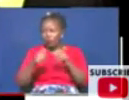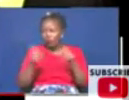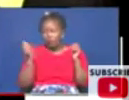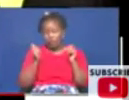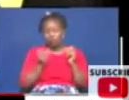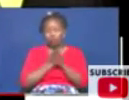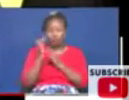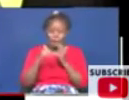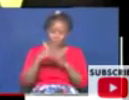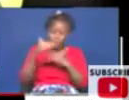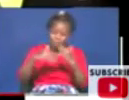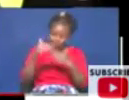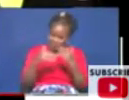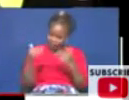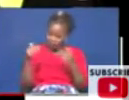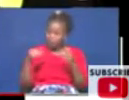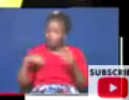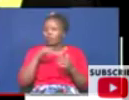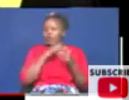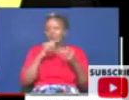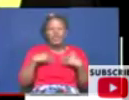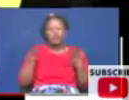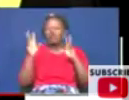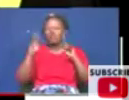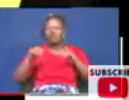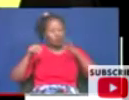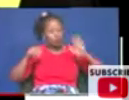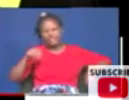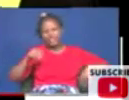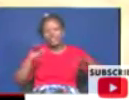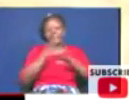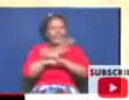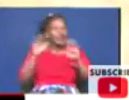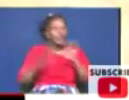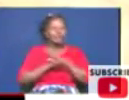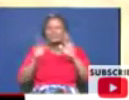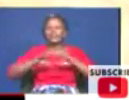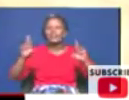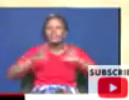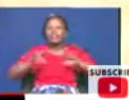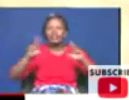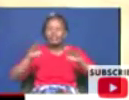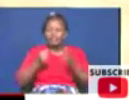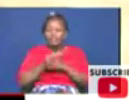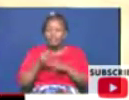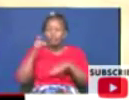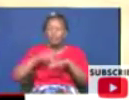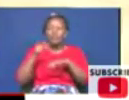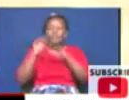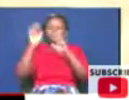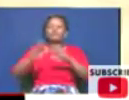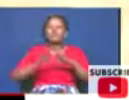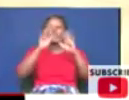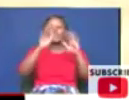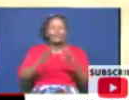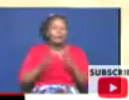are concerned. So there is no delay. Everything is already done. As campaigns come to an end, candidates here